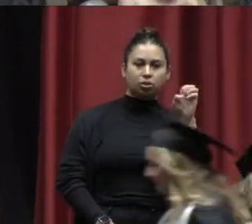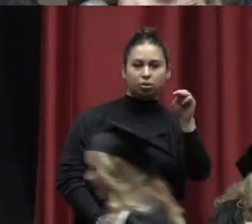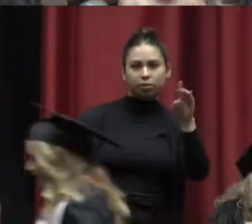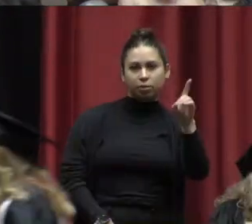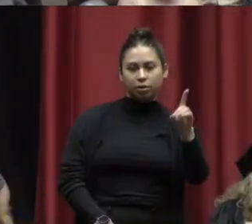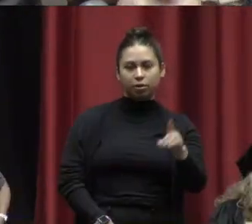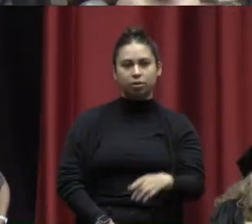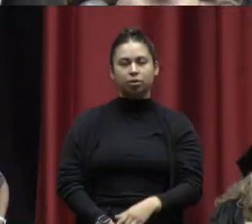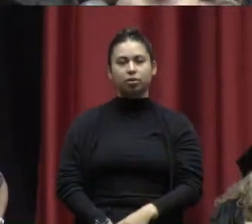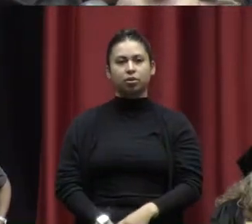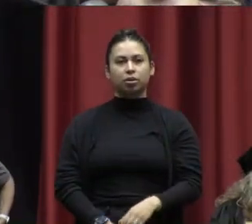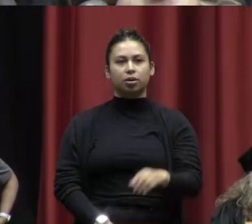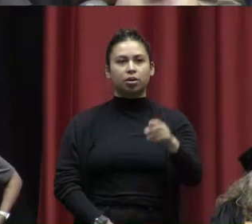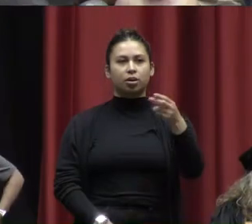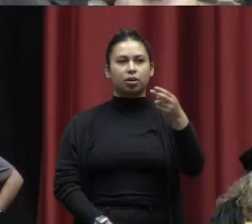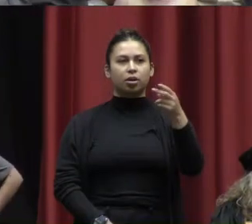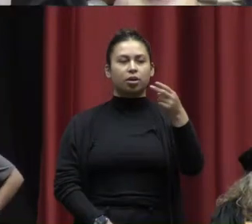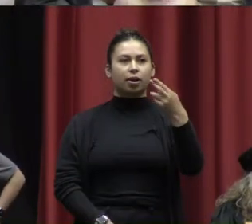Aiden Kelly.